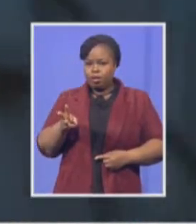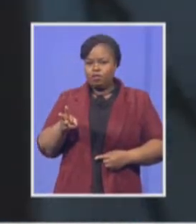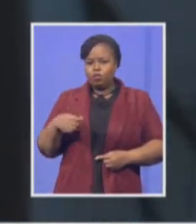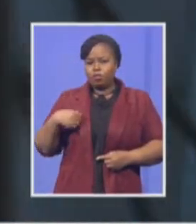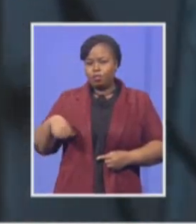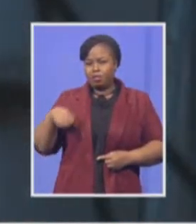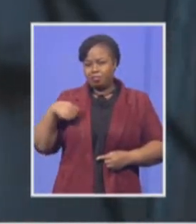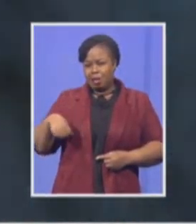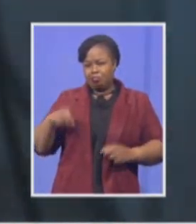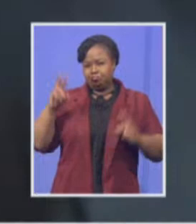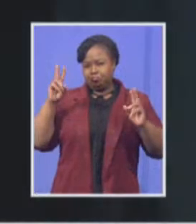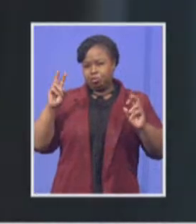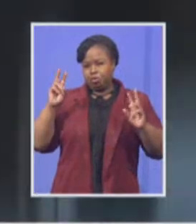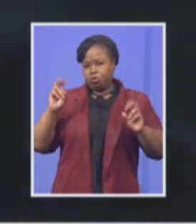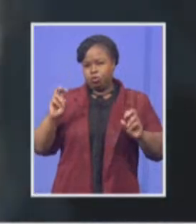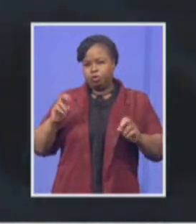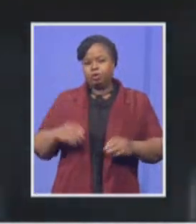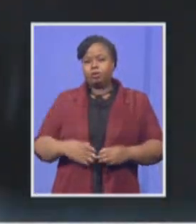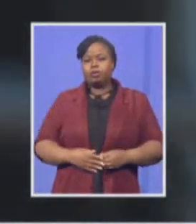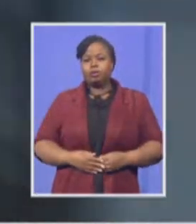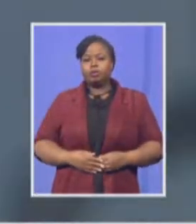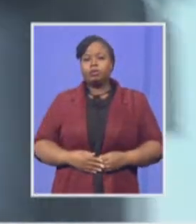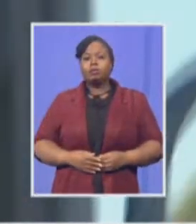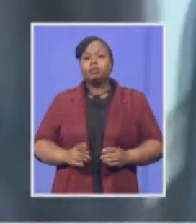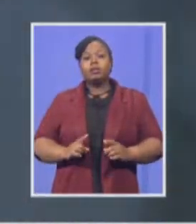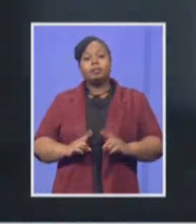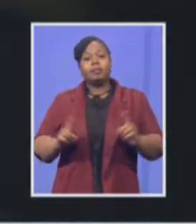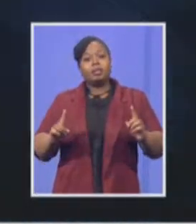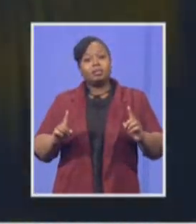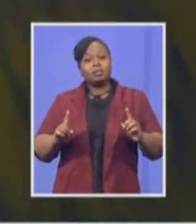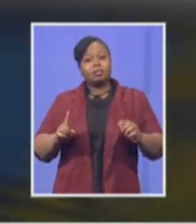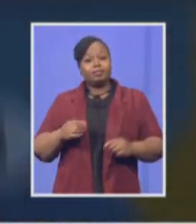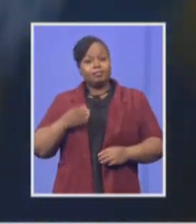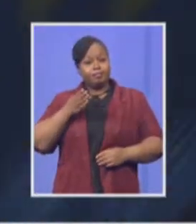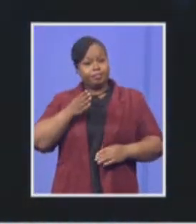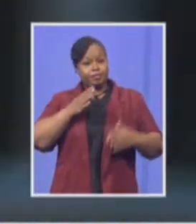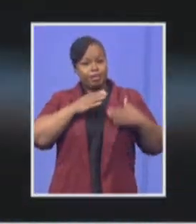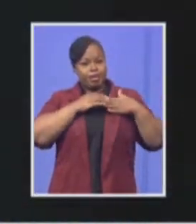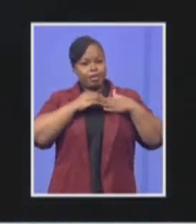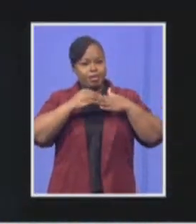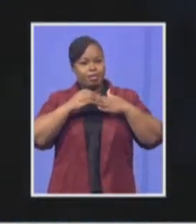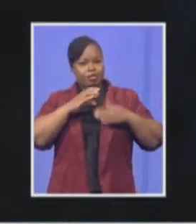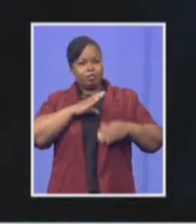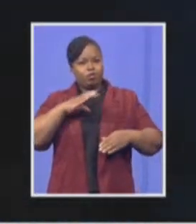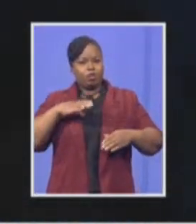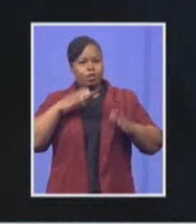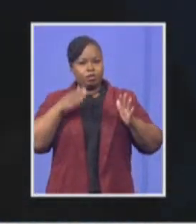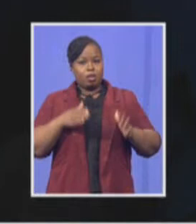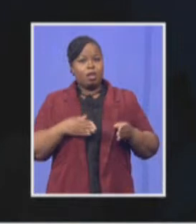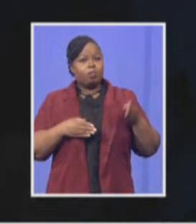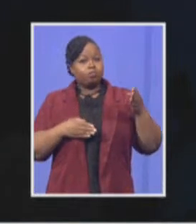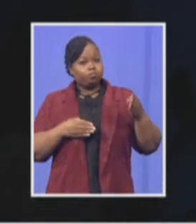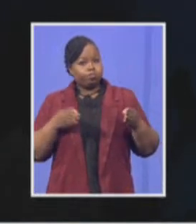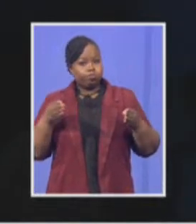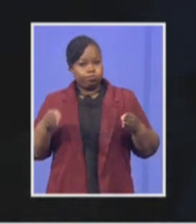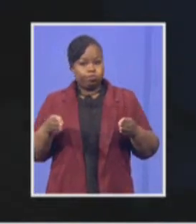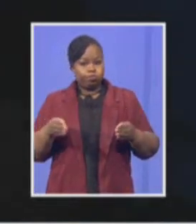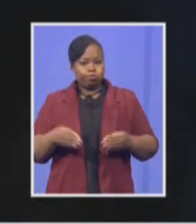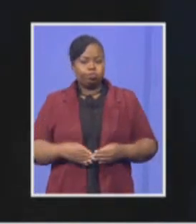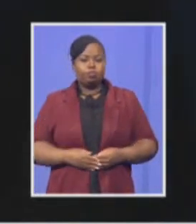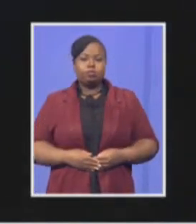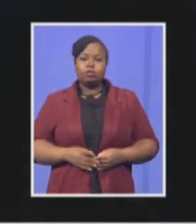umasipala kodwa I'm sure i-leadership yamakhansela ikhona la uma